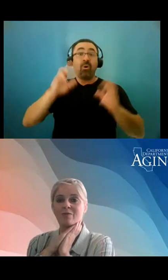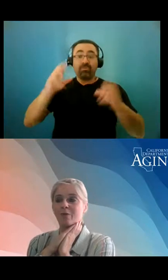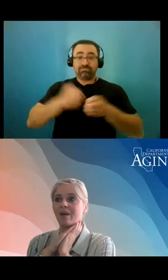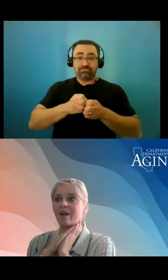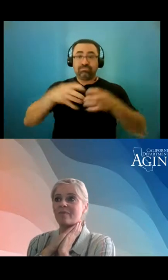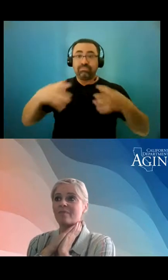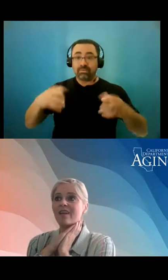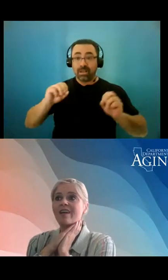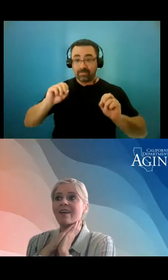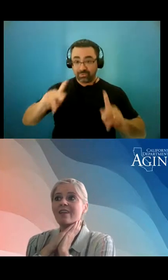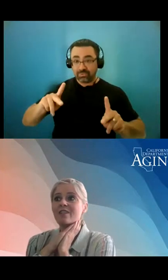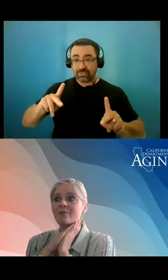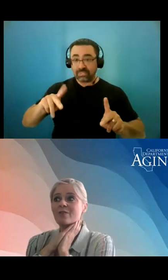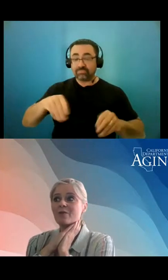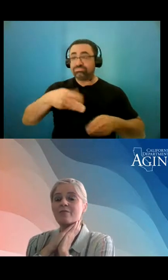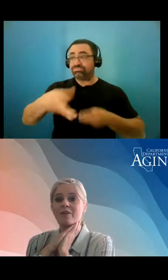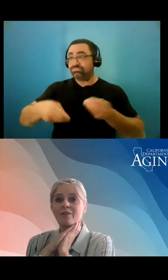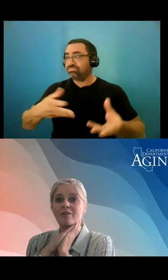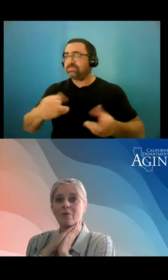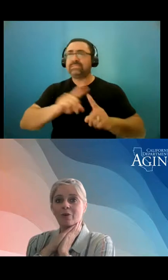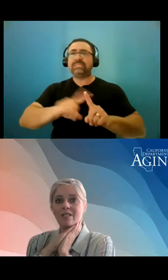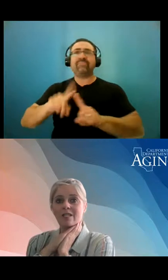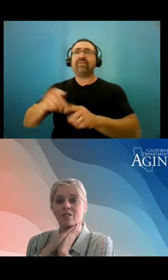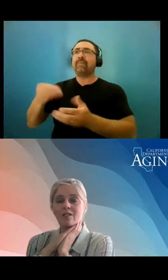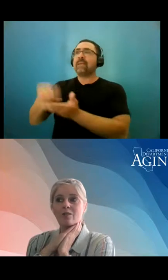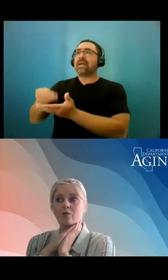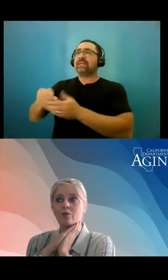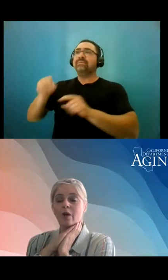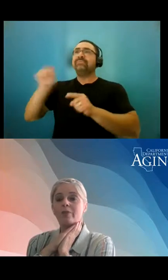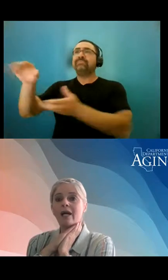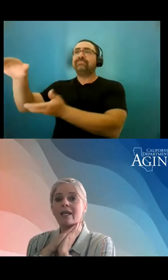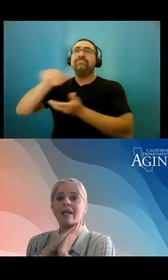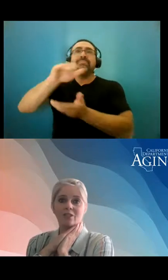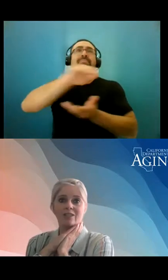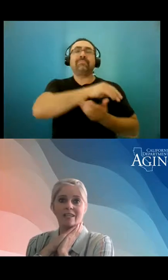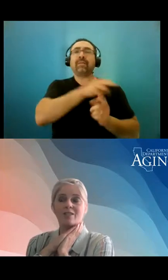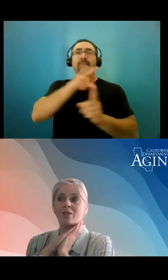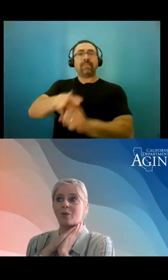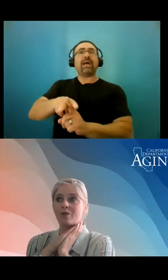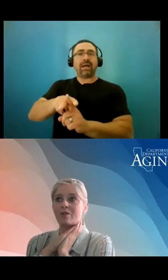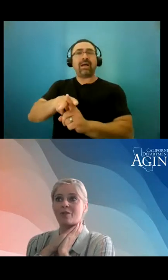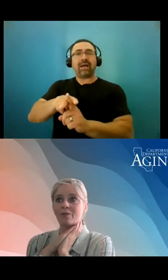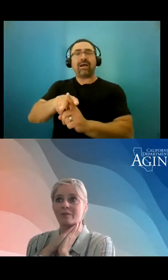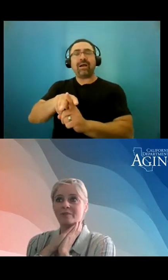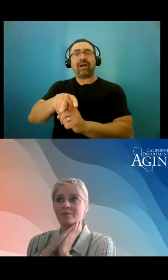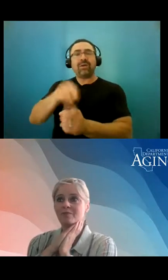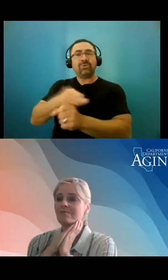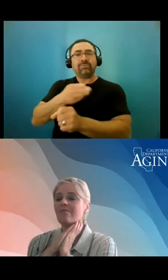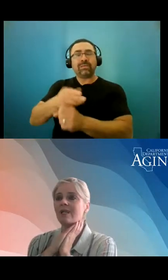opportunities for different sorts of funders and organizations to apply an aging lens to the work that they're